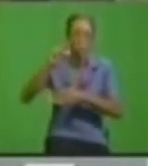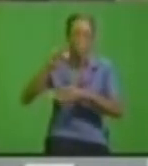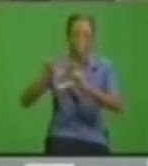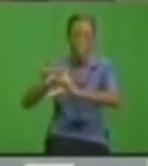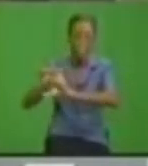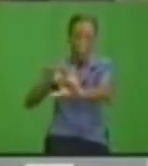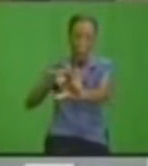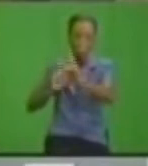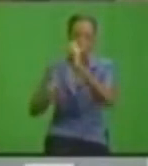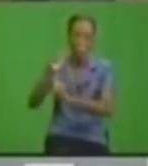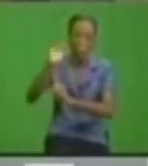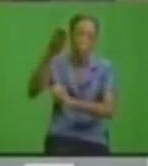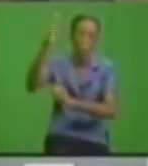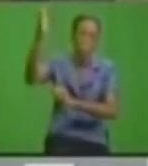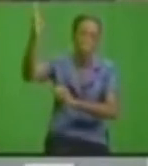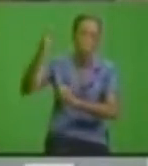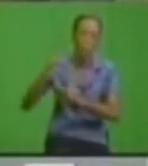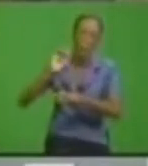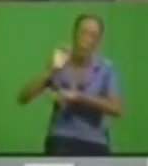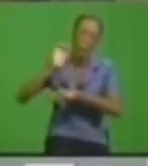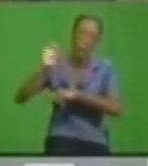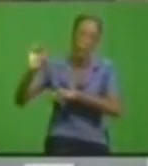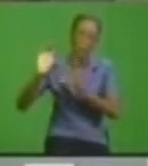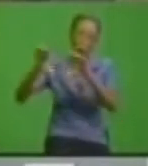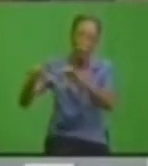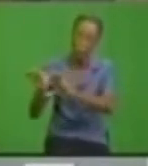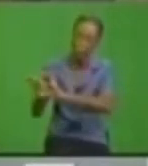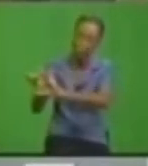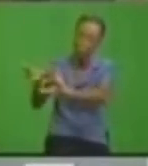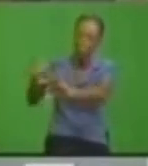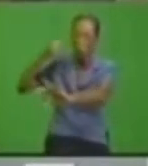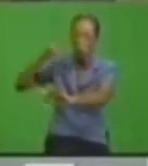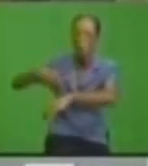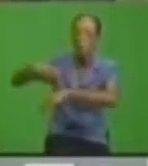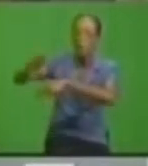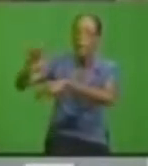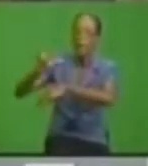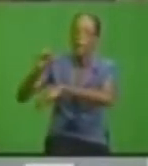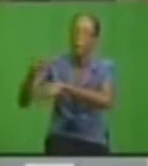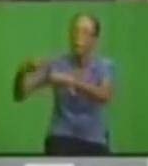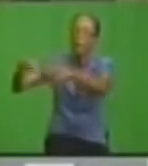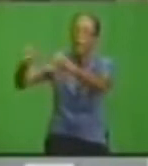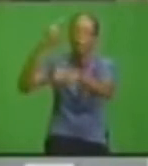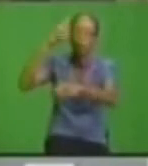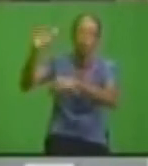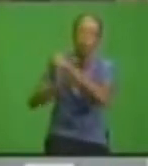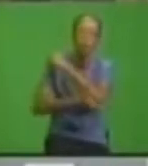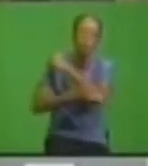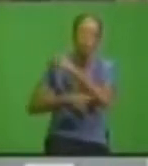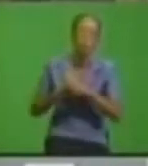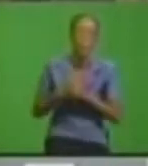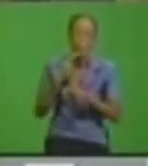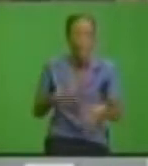Trinidad and Tobago and countries in the Eastern Caribbean, because he was aware of the importance of reasonably